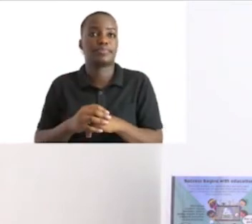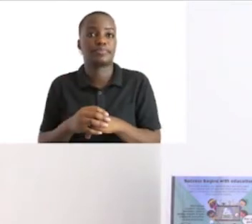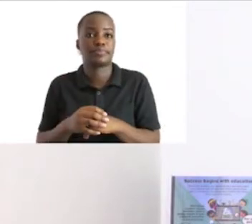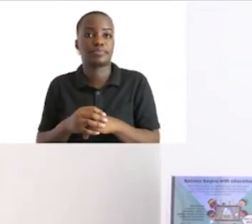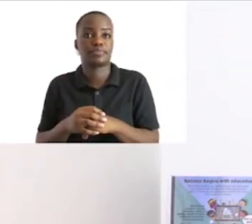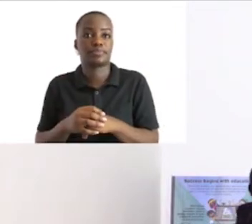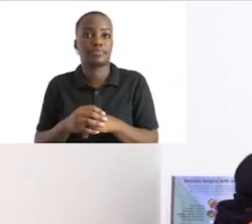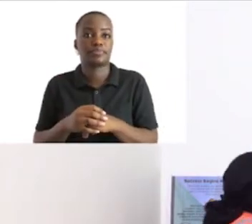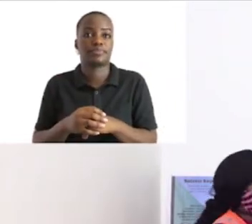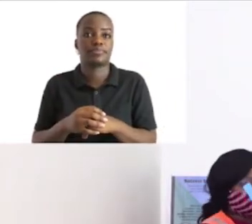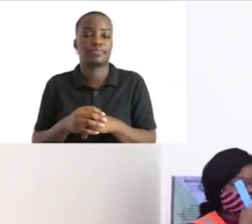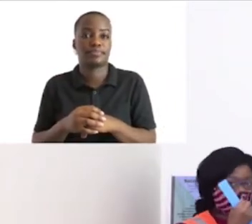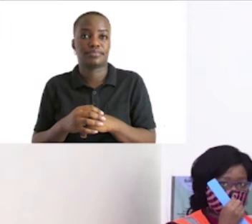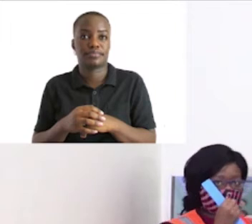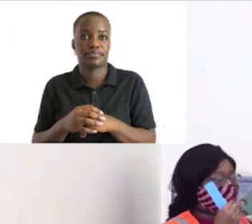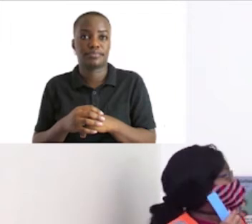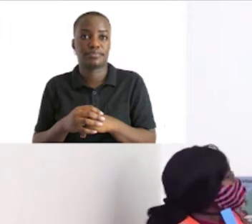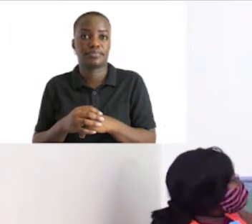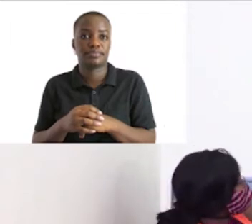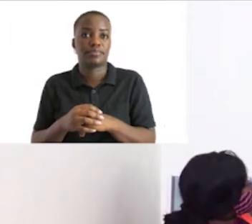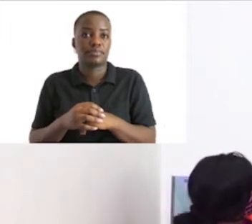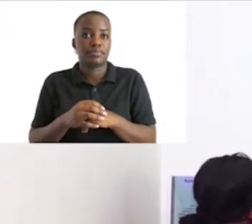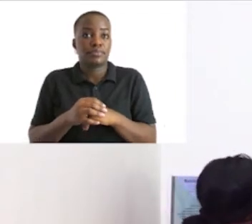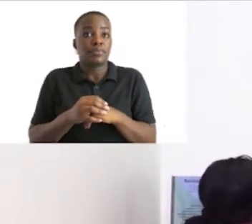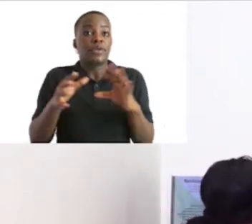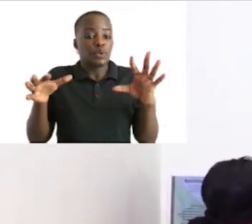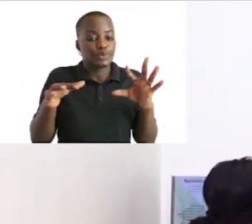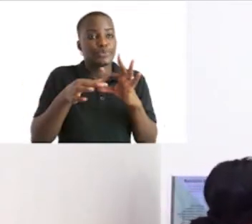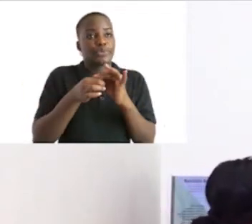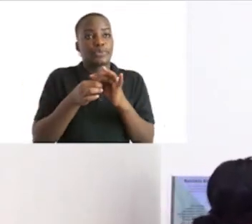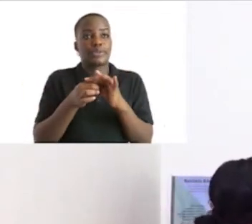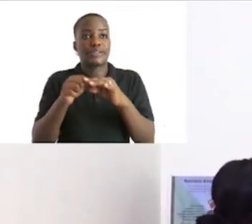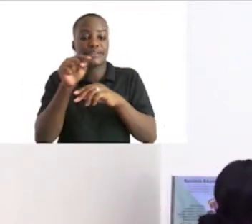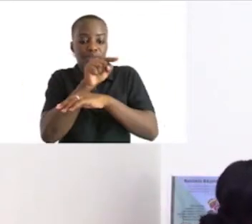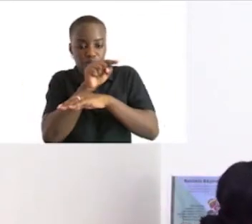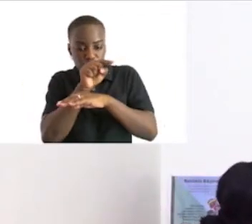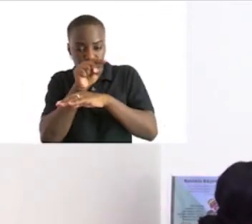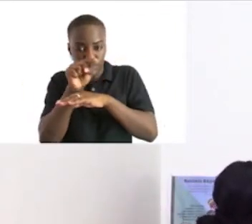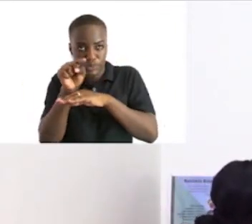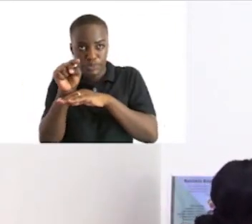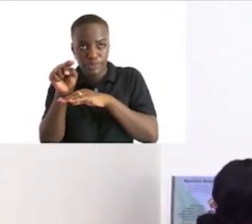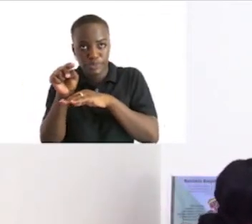Here is my 3 centimeters. And to connect the two, I draw another line